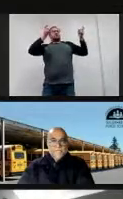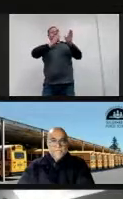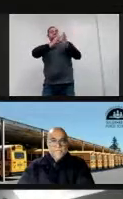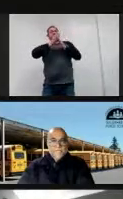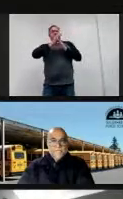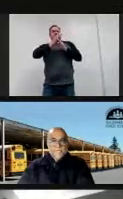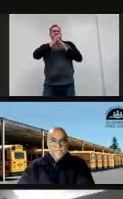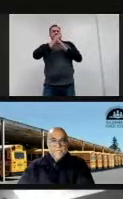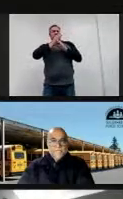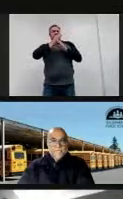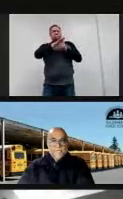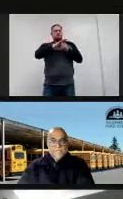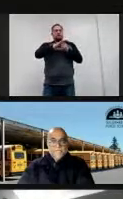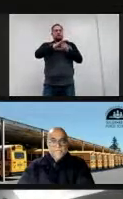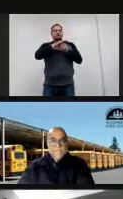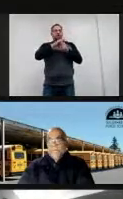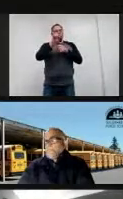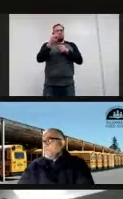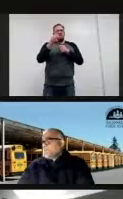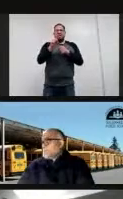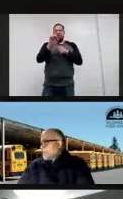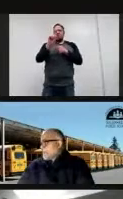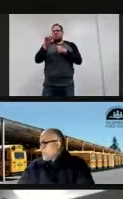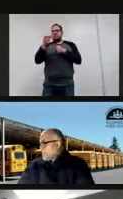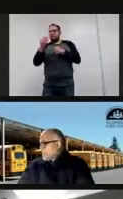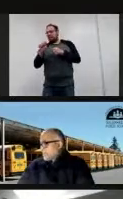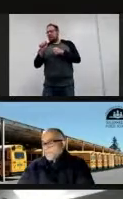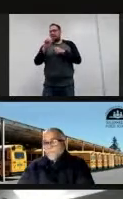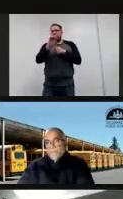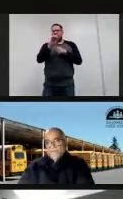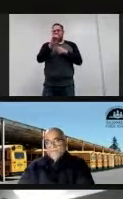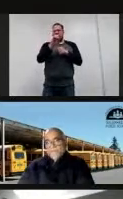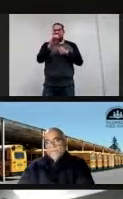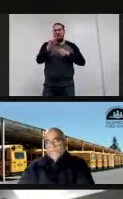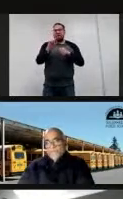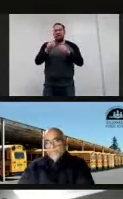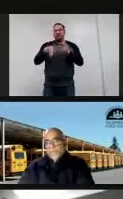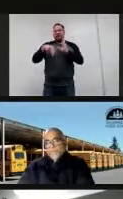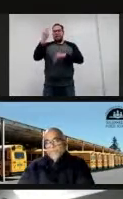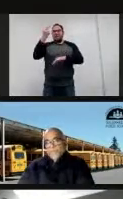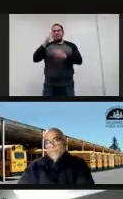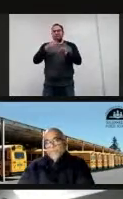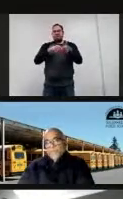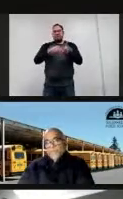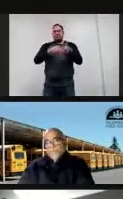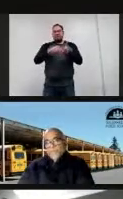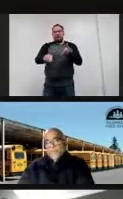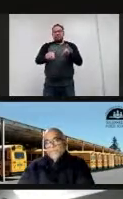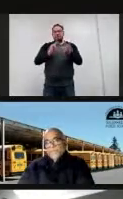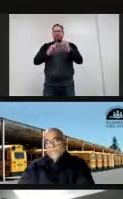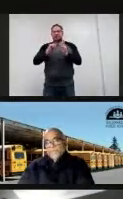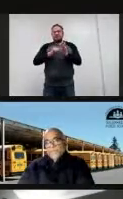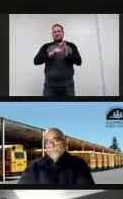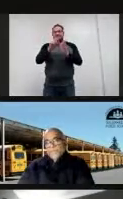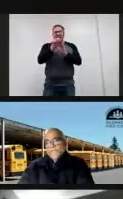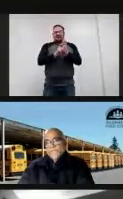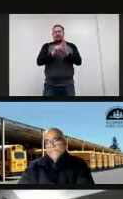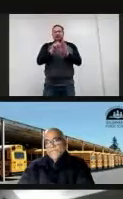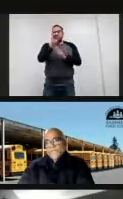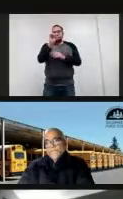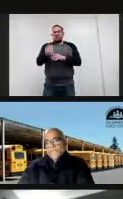OHA, ODOT, like the highest paid executives in Salem. And those ranges are